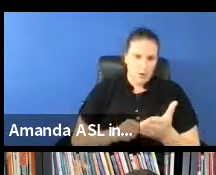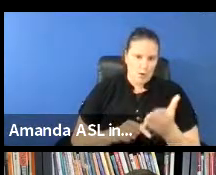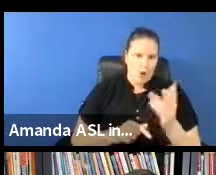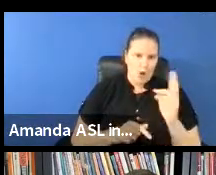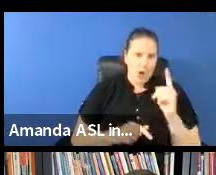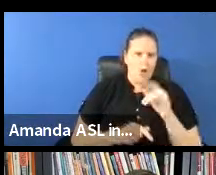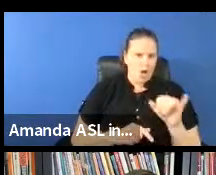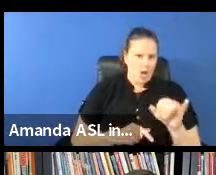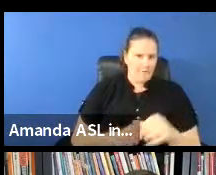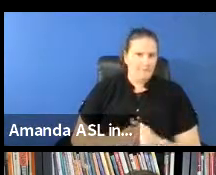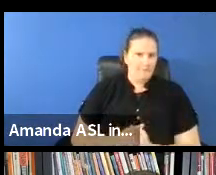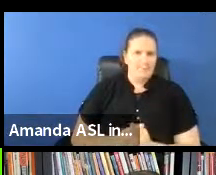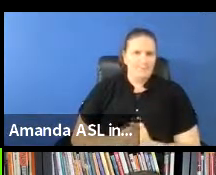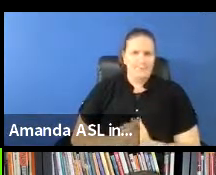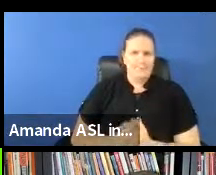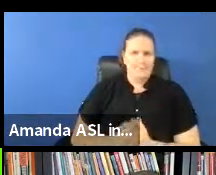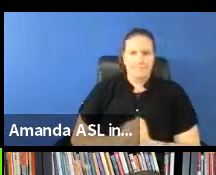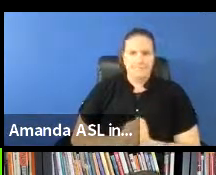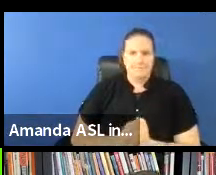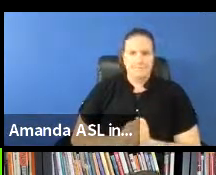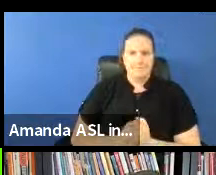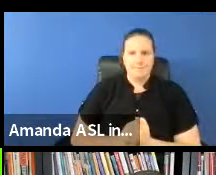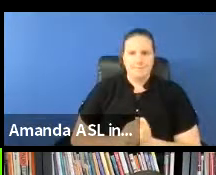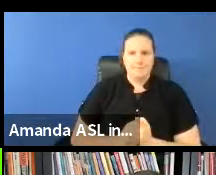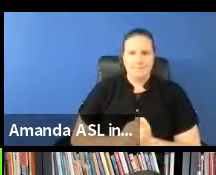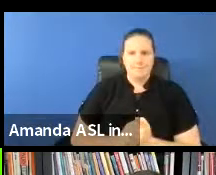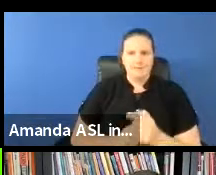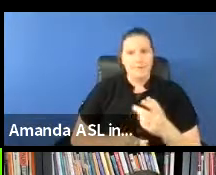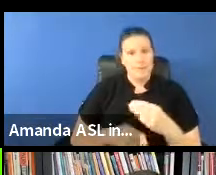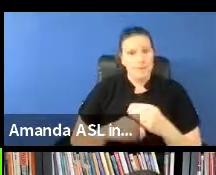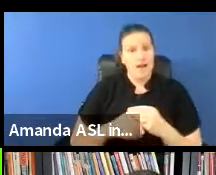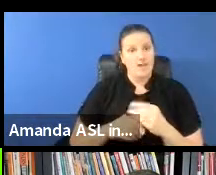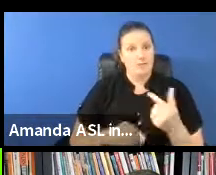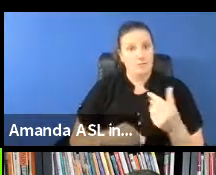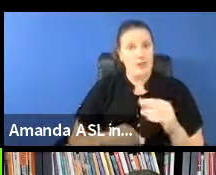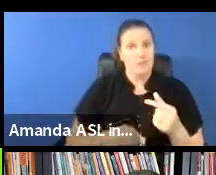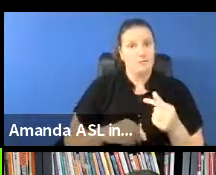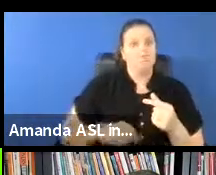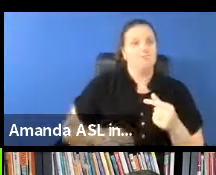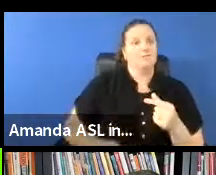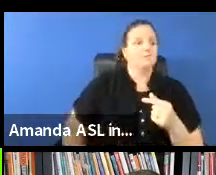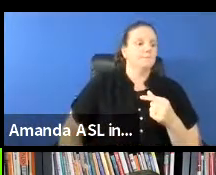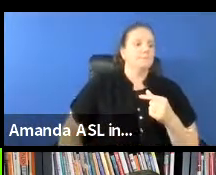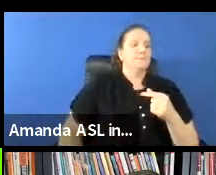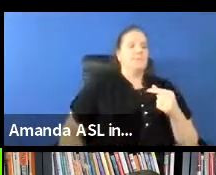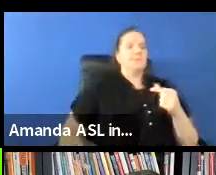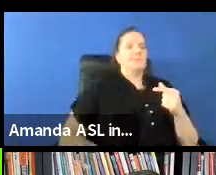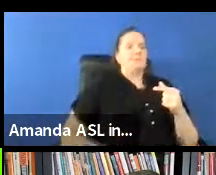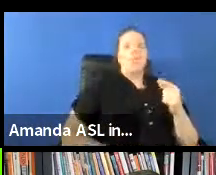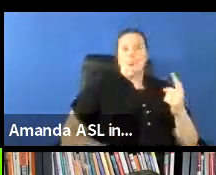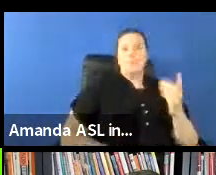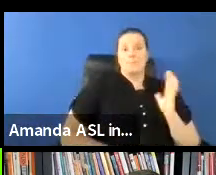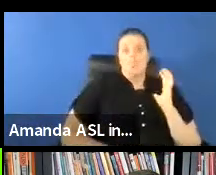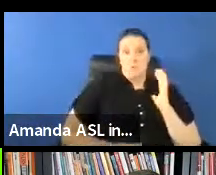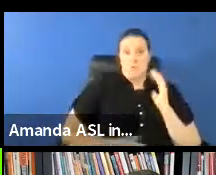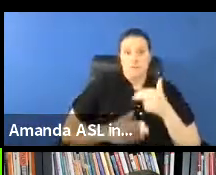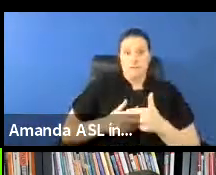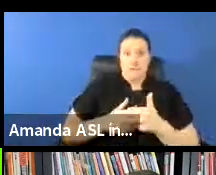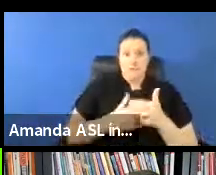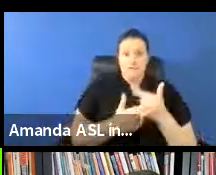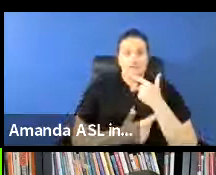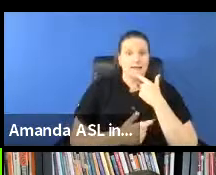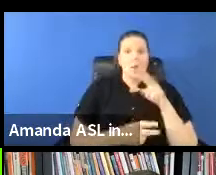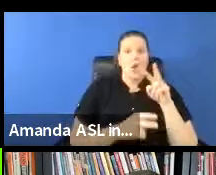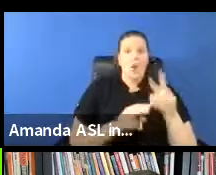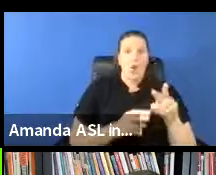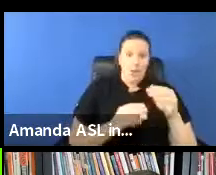like. And I just want to chime in to Greg, you know, one of my earlier slides, I said, we want to be